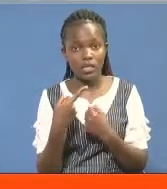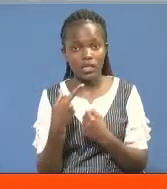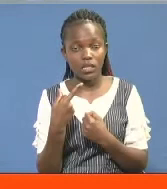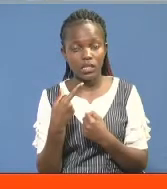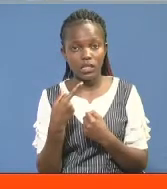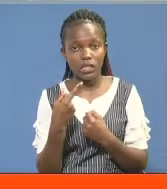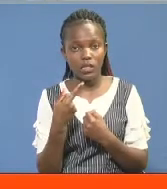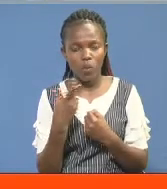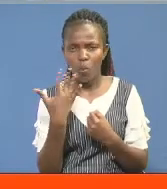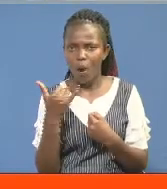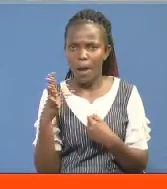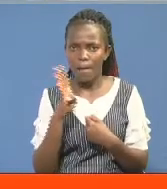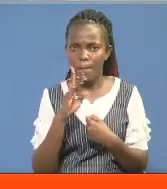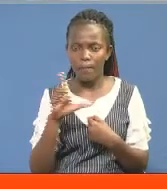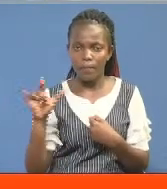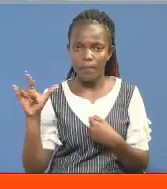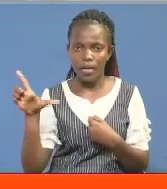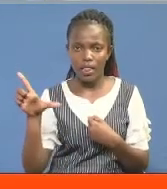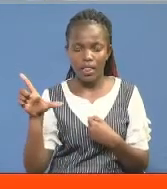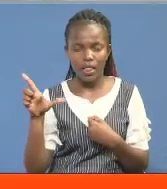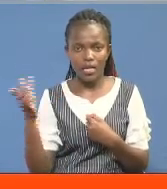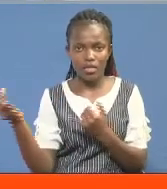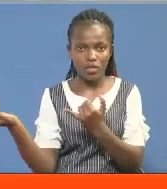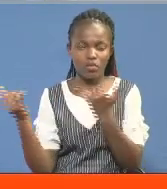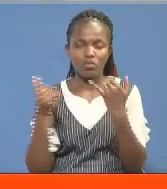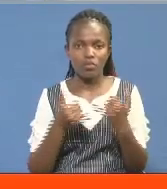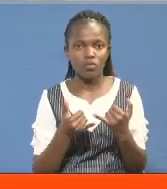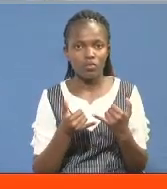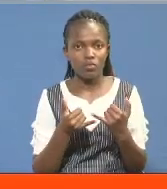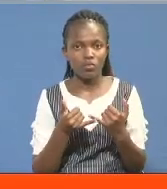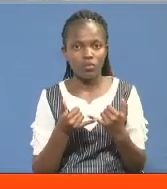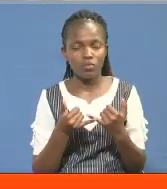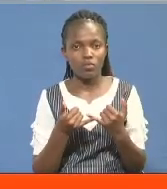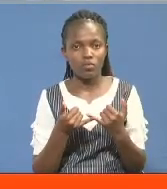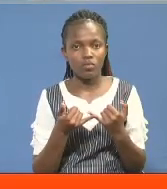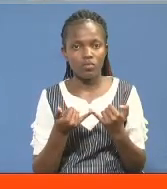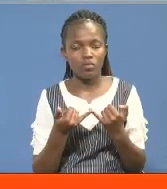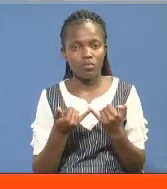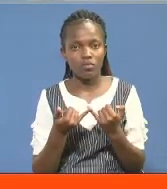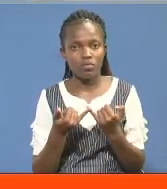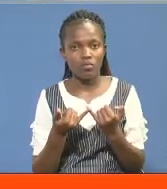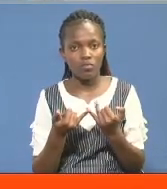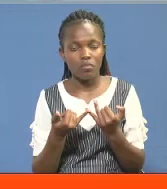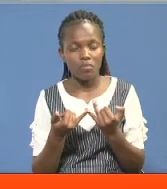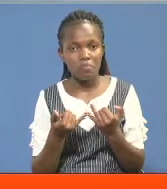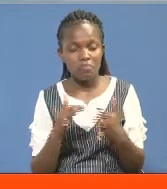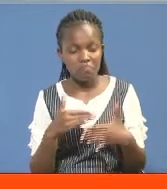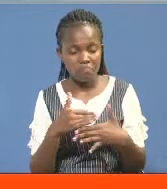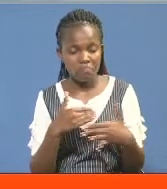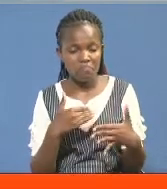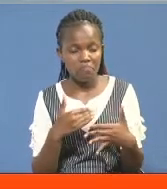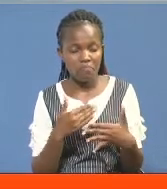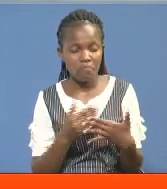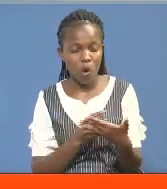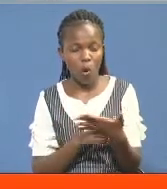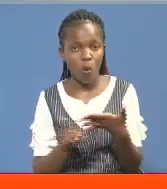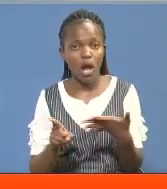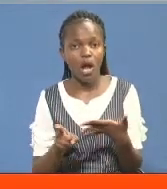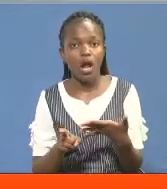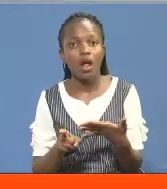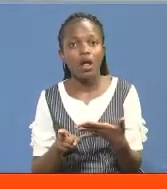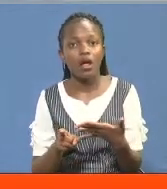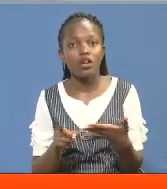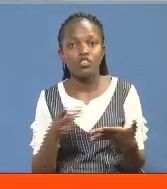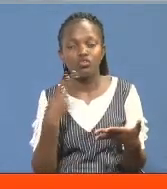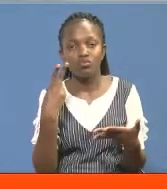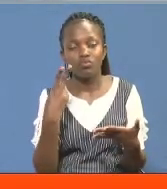why would a bill be introduced to the House, and within a week or 2 days, or even a week